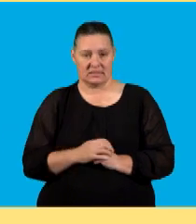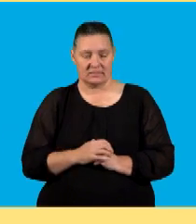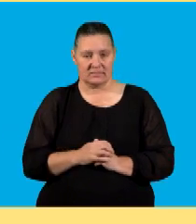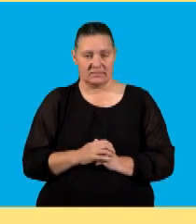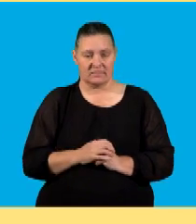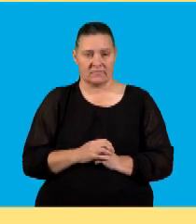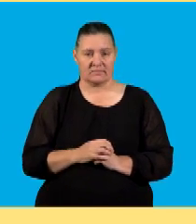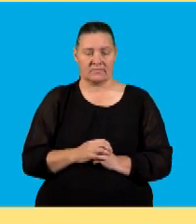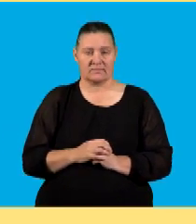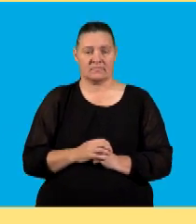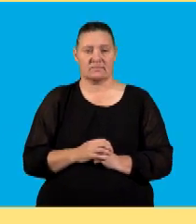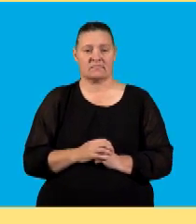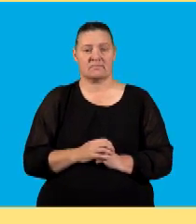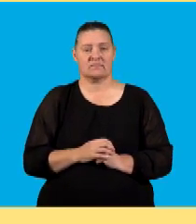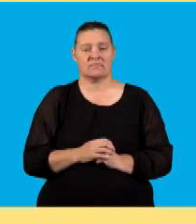15,750. Thank you so much.